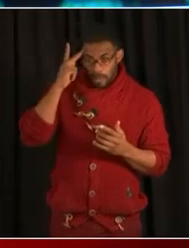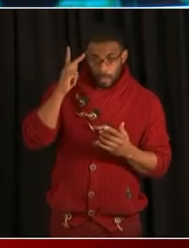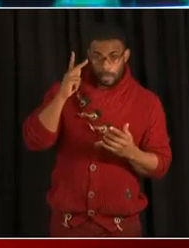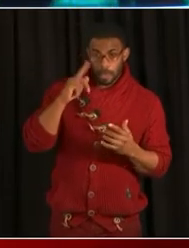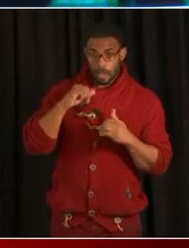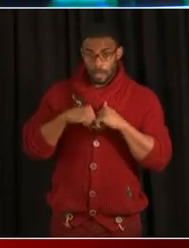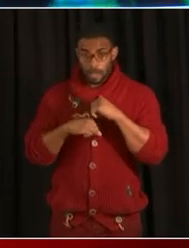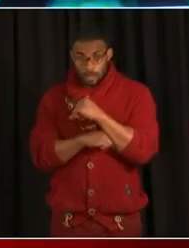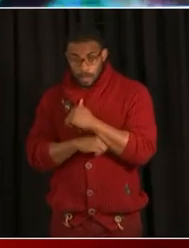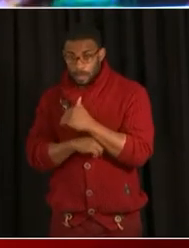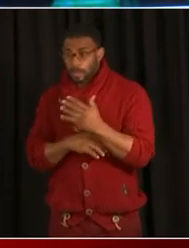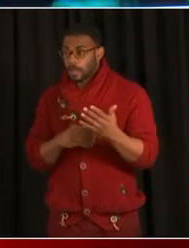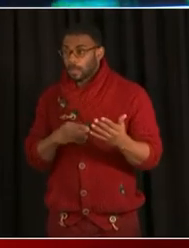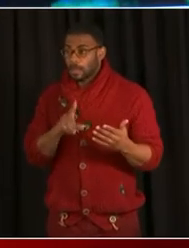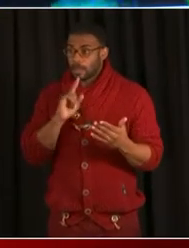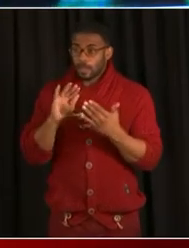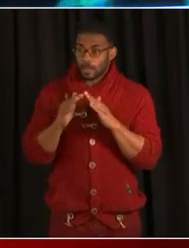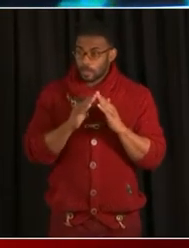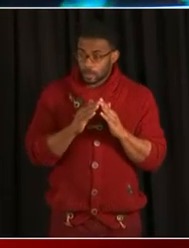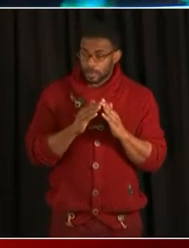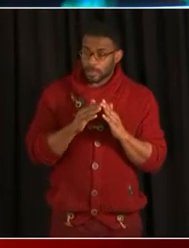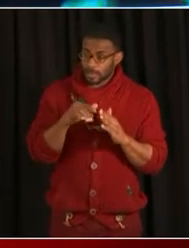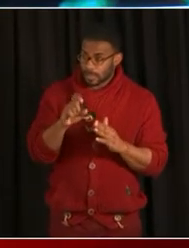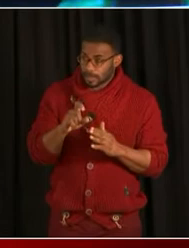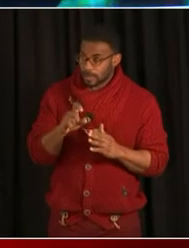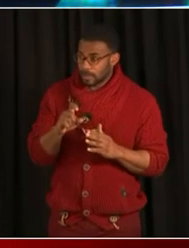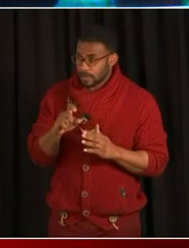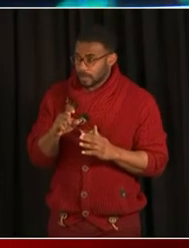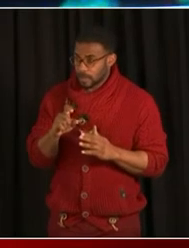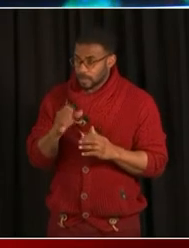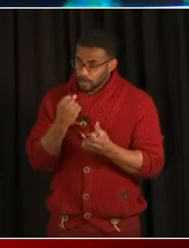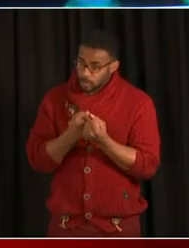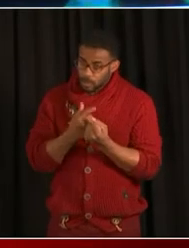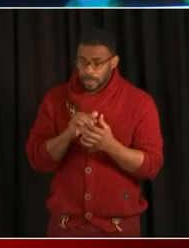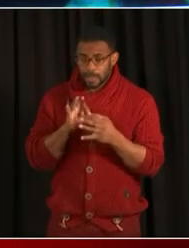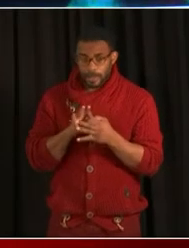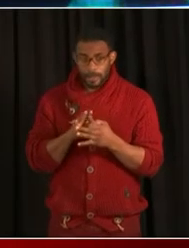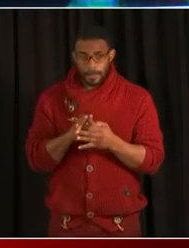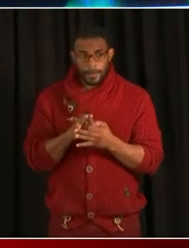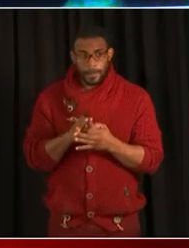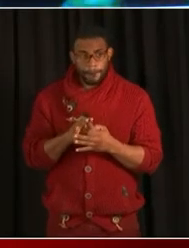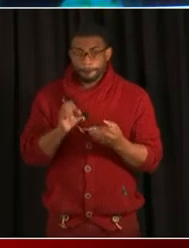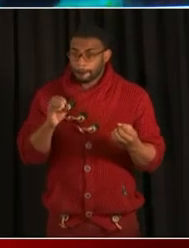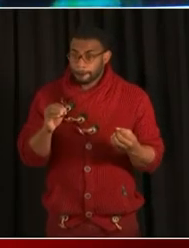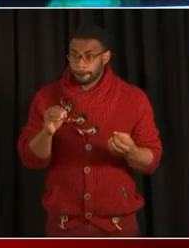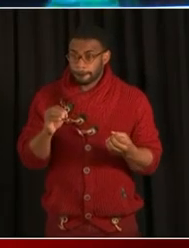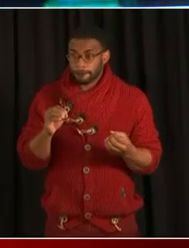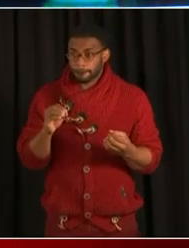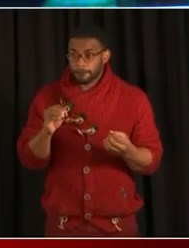politics are foregrounded and where communities need the support and connection.